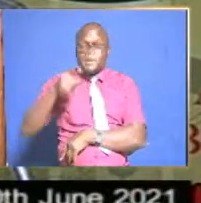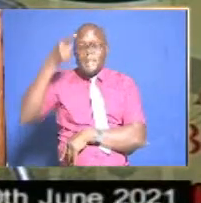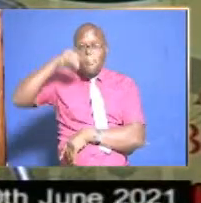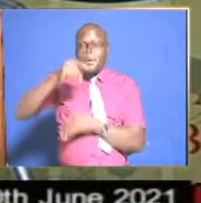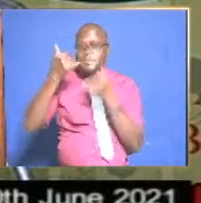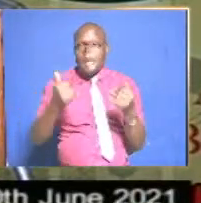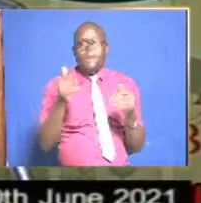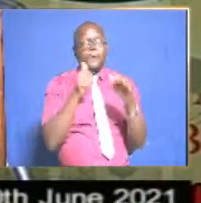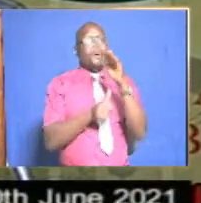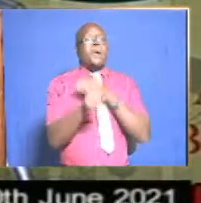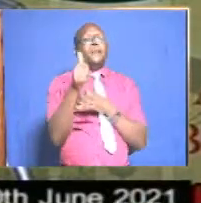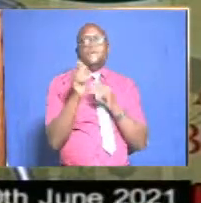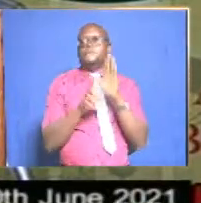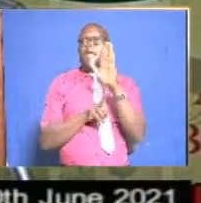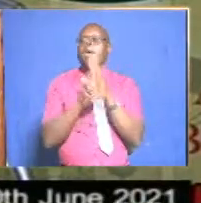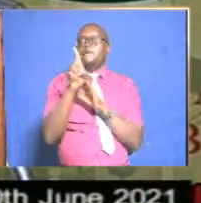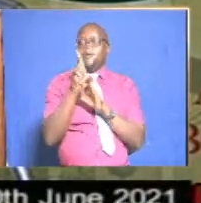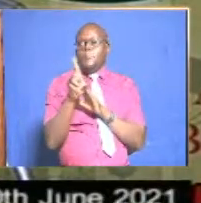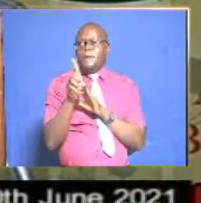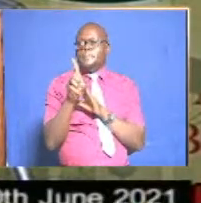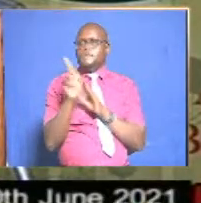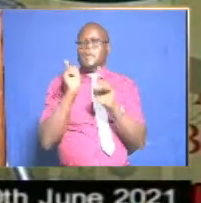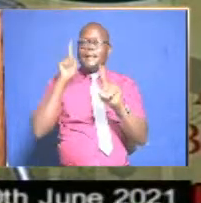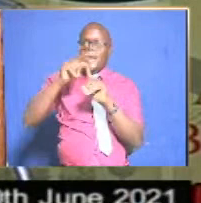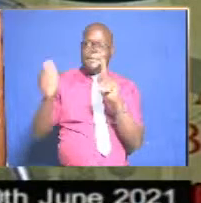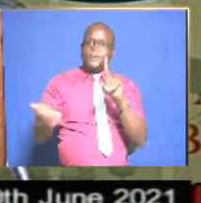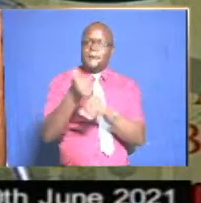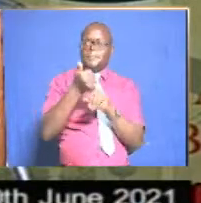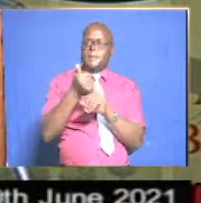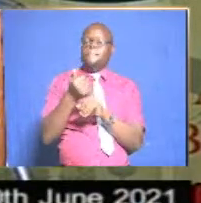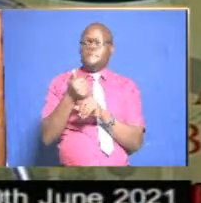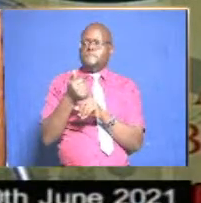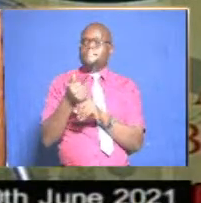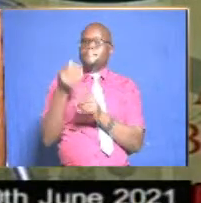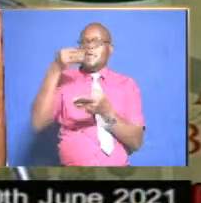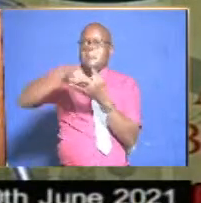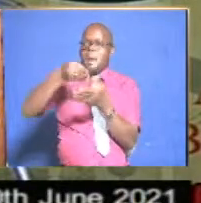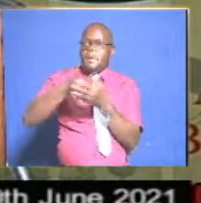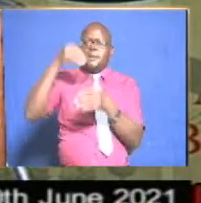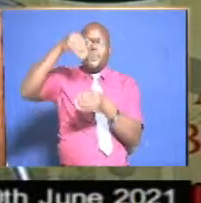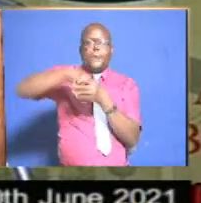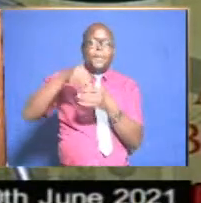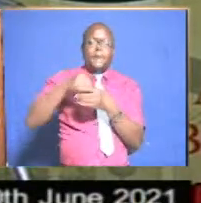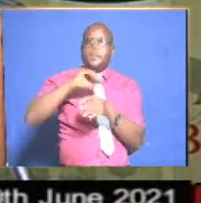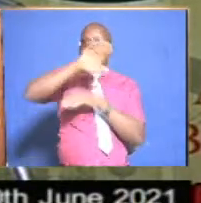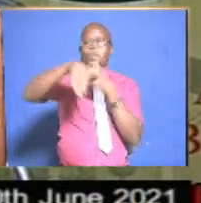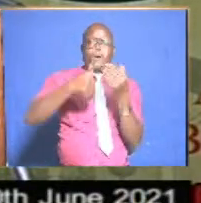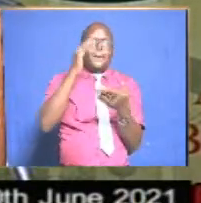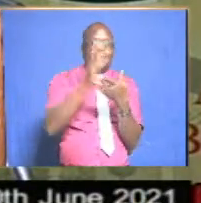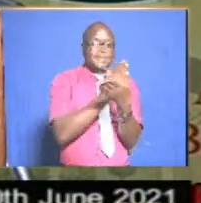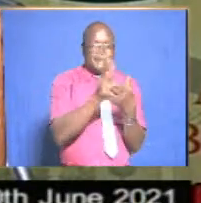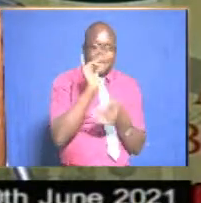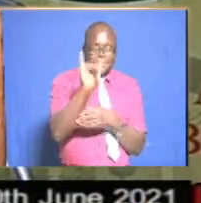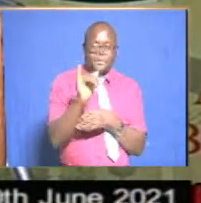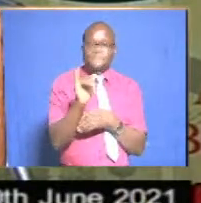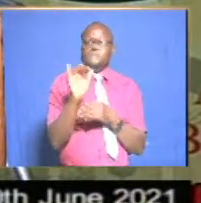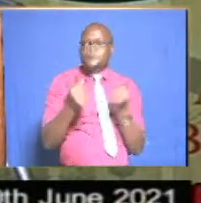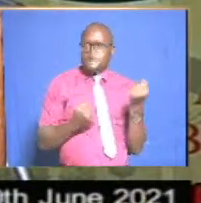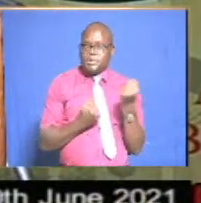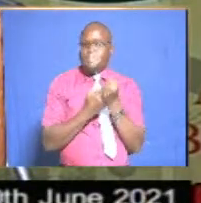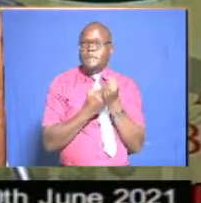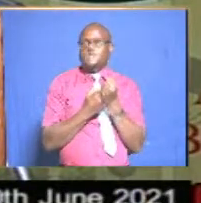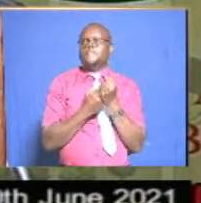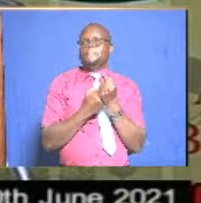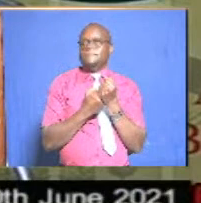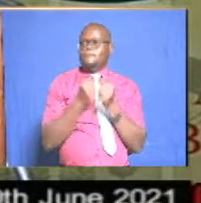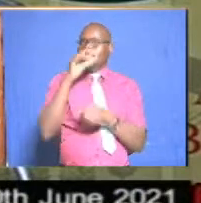currently under development seeks to achieve comprehensive pension coverage across formal and informal sectors so as to protect the interests of